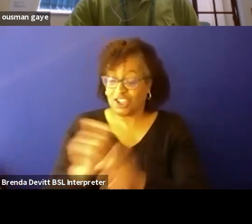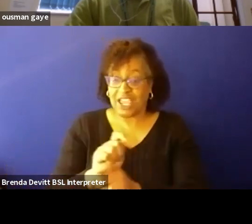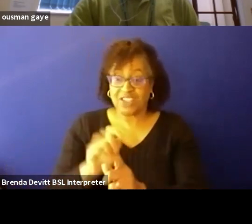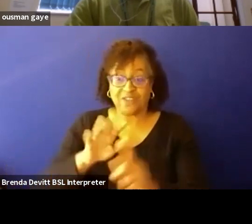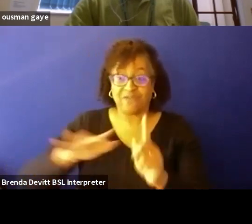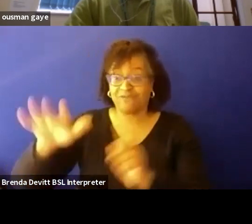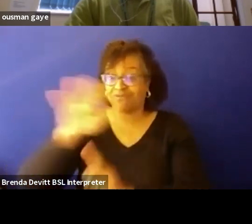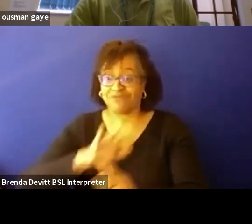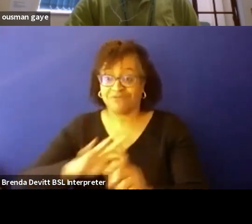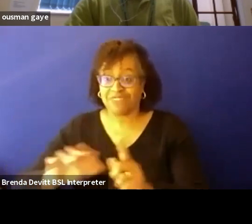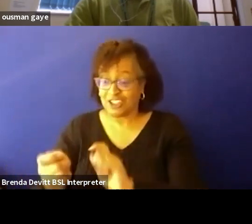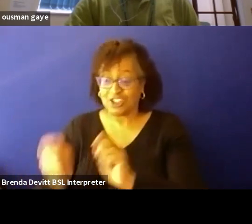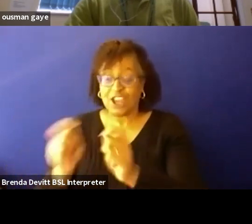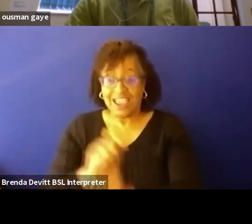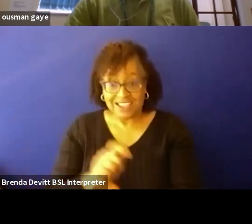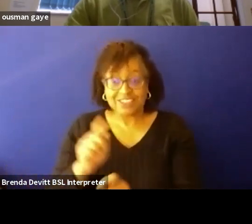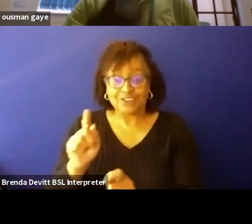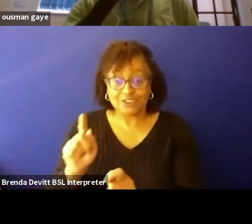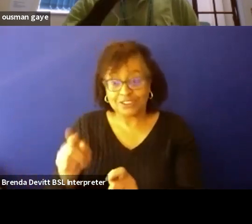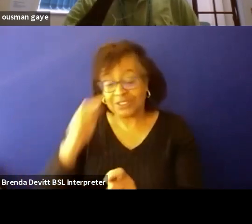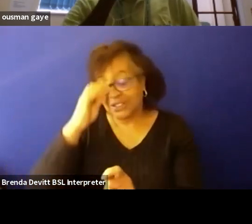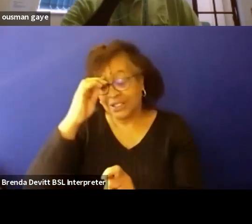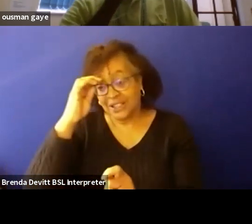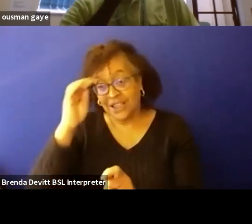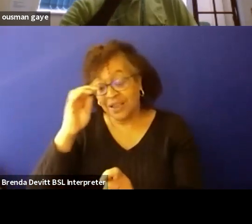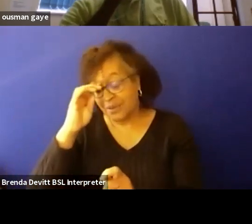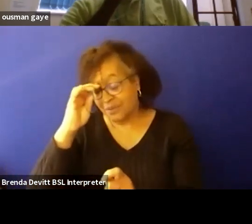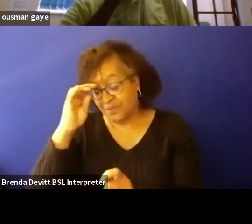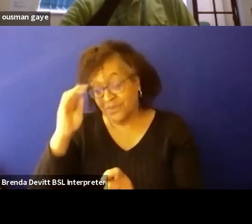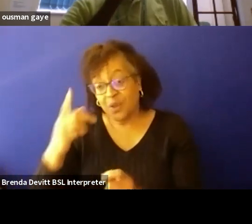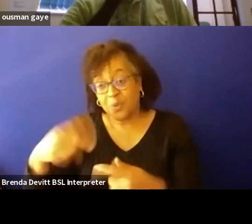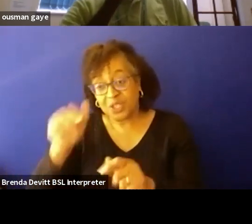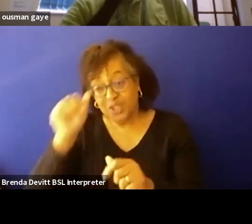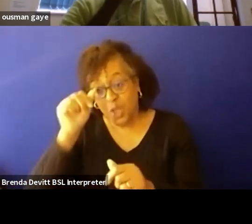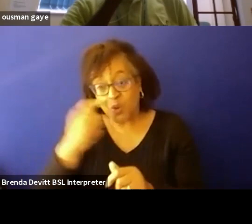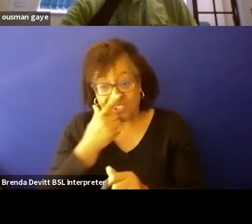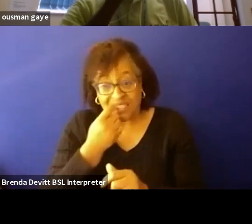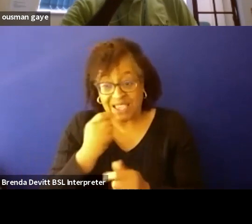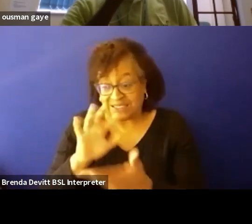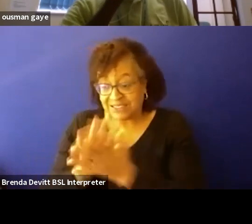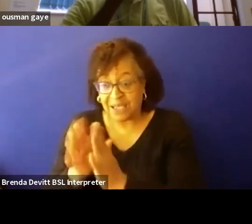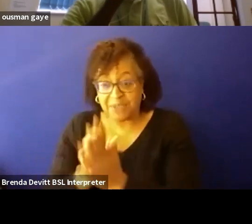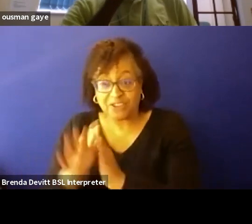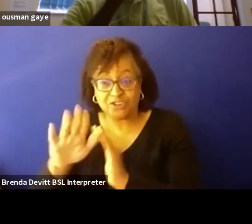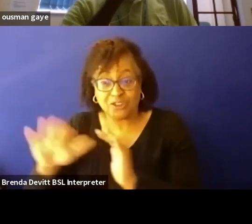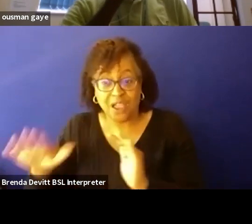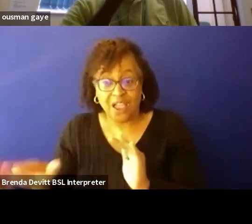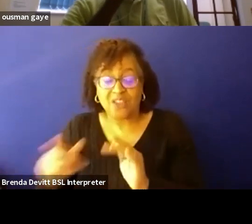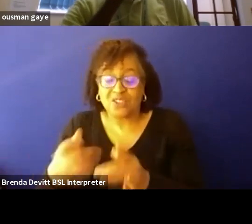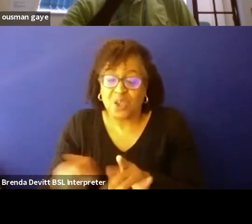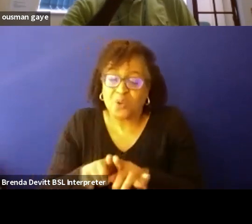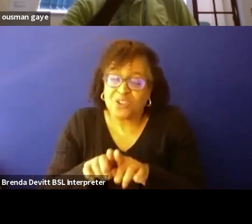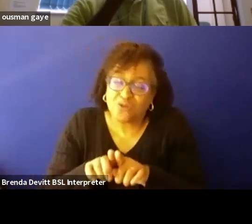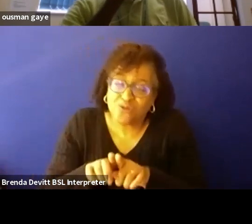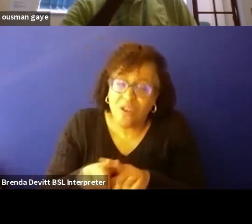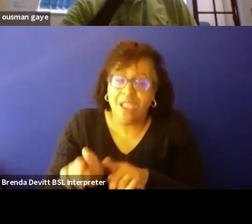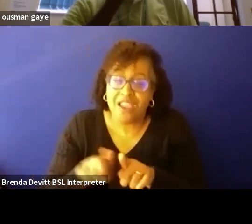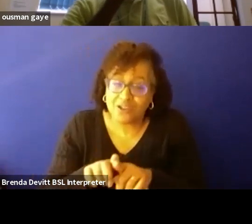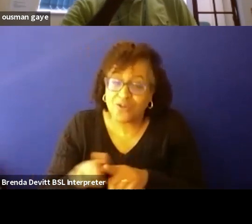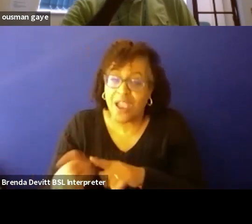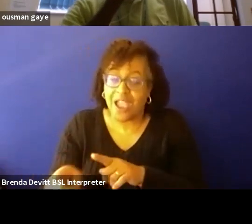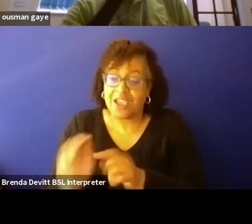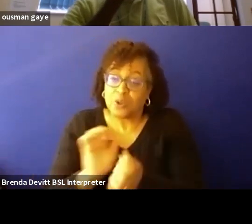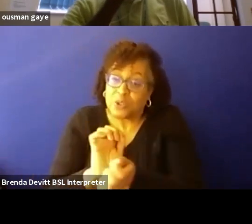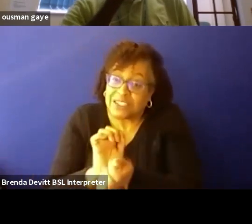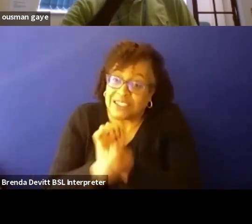care plans, is extremely damaging. So we would try to do what we could to keep them in the same place and keep a level of consistency, unless